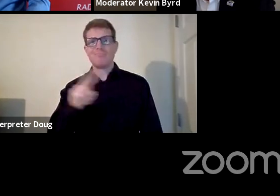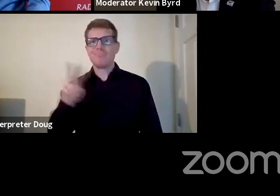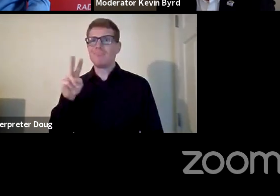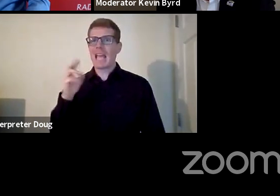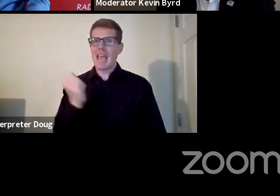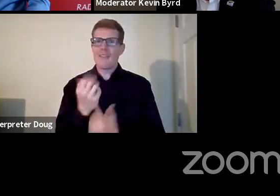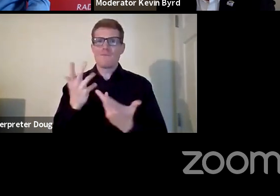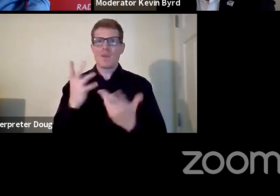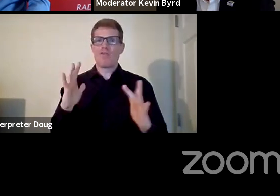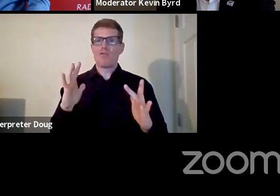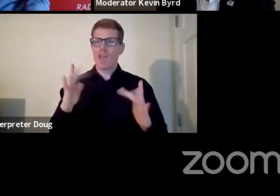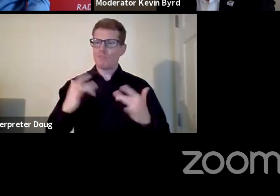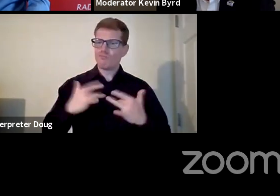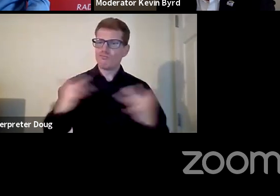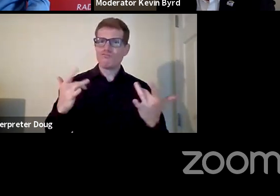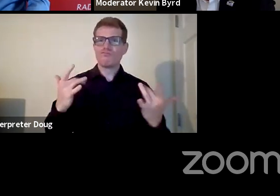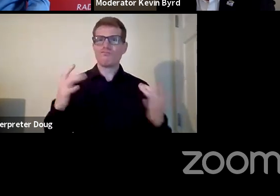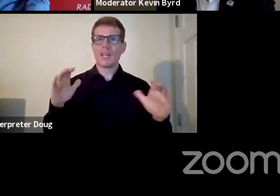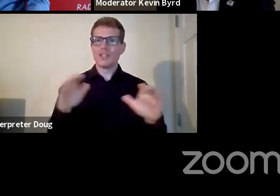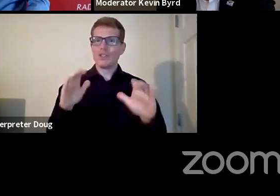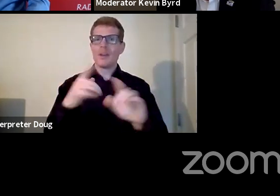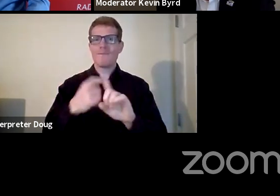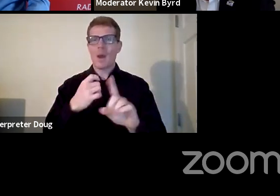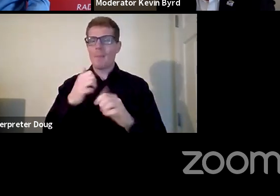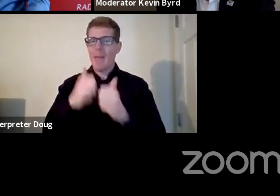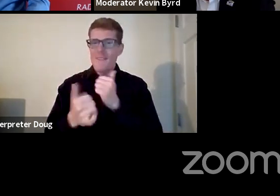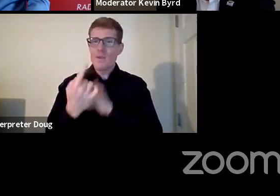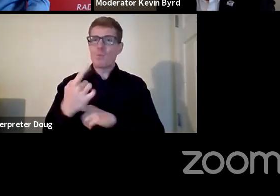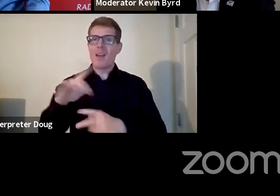support of the community.